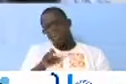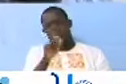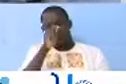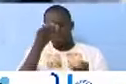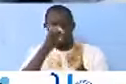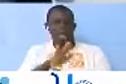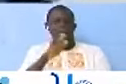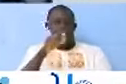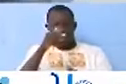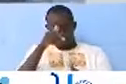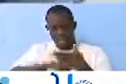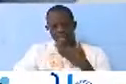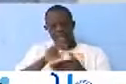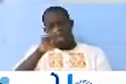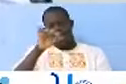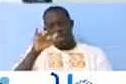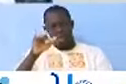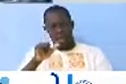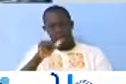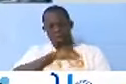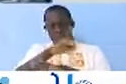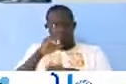complex.